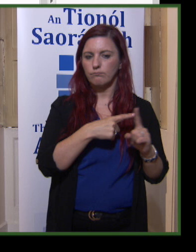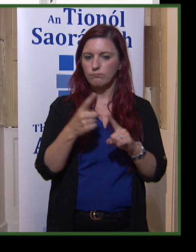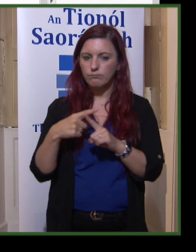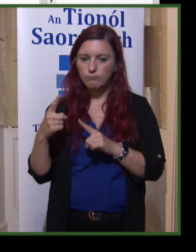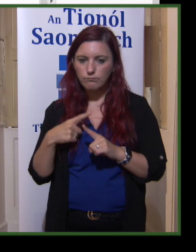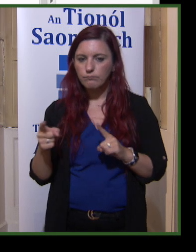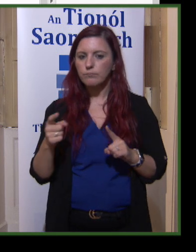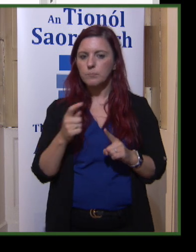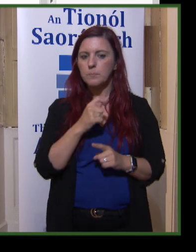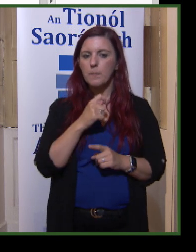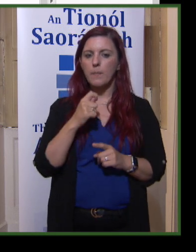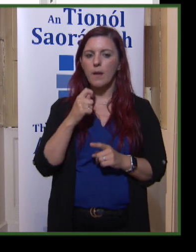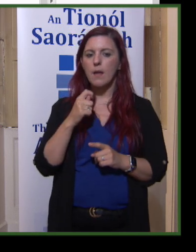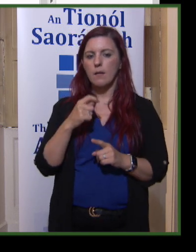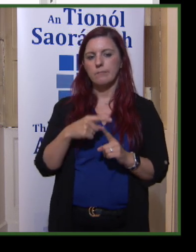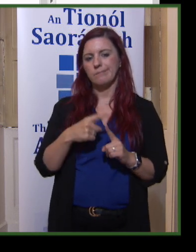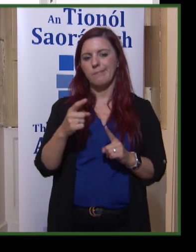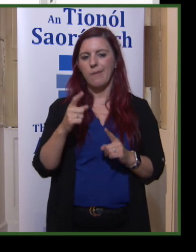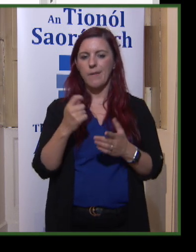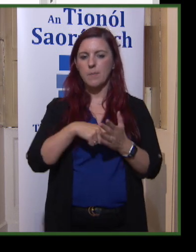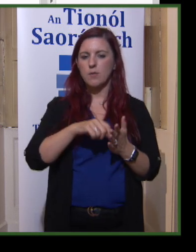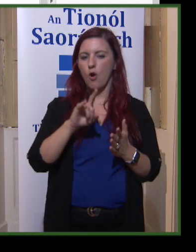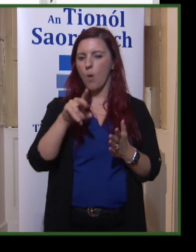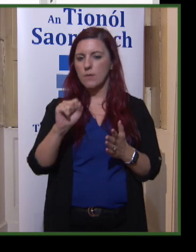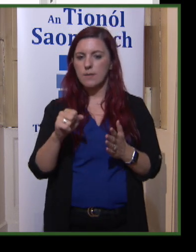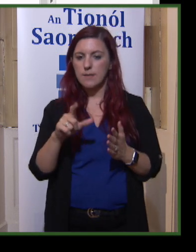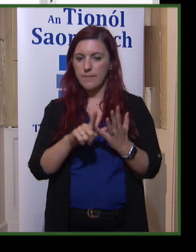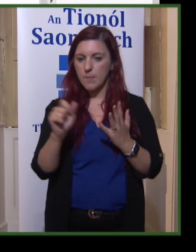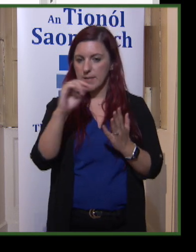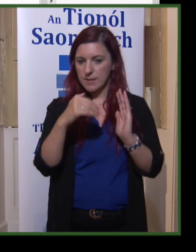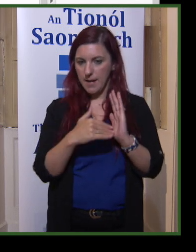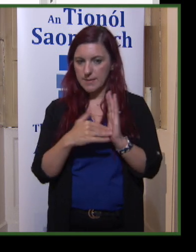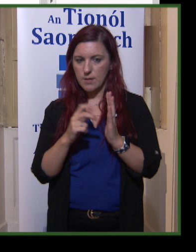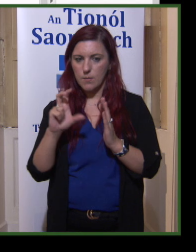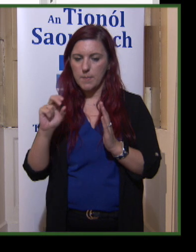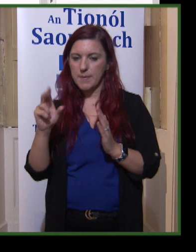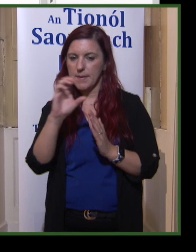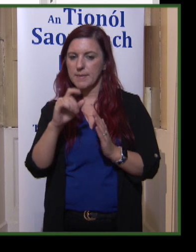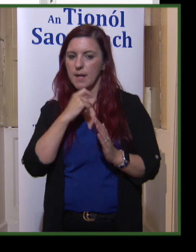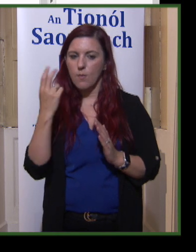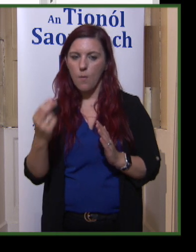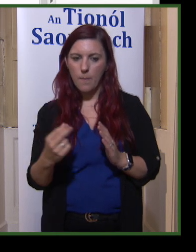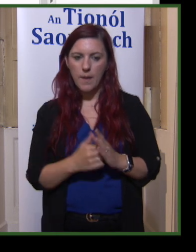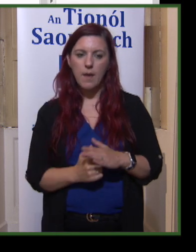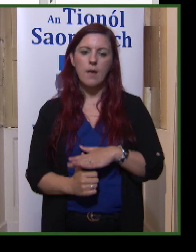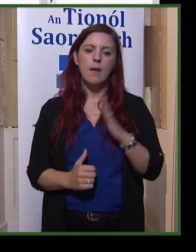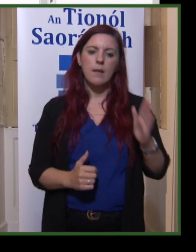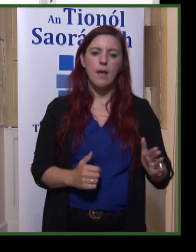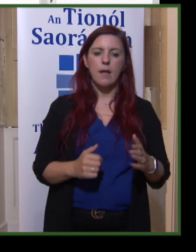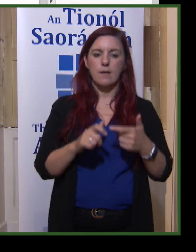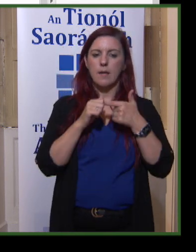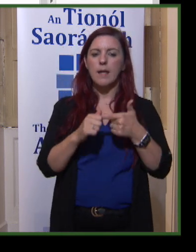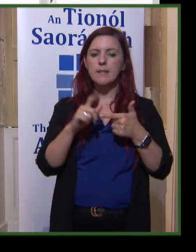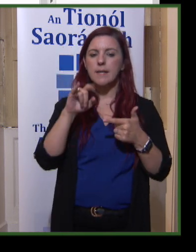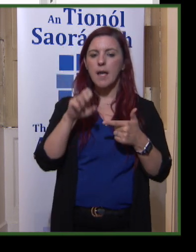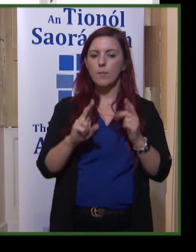raise funds from markets, investment bonds and loans. 70% said yes, 37% said no. Directly elected